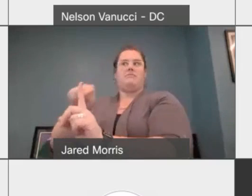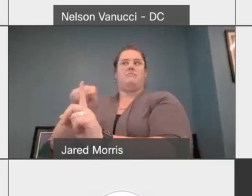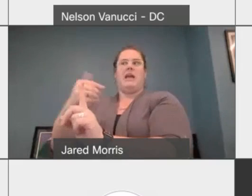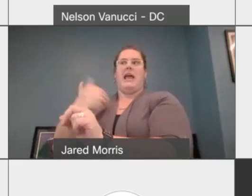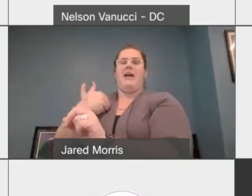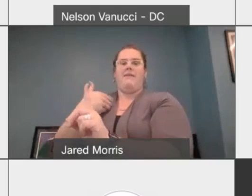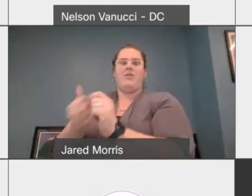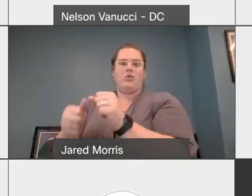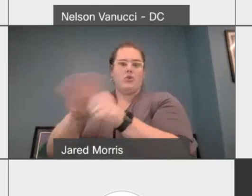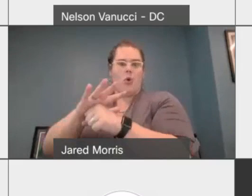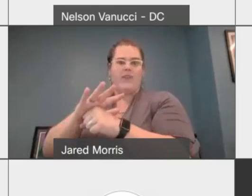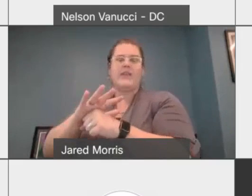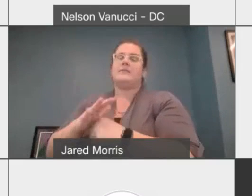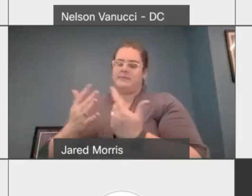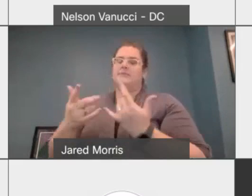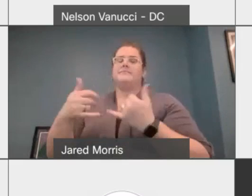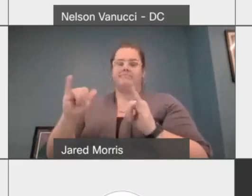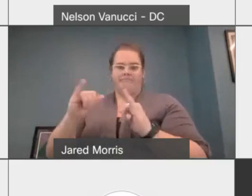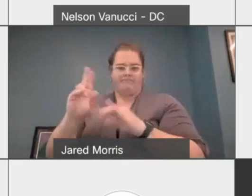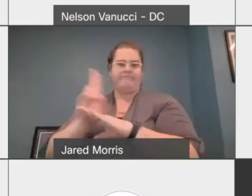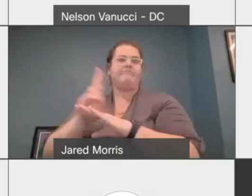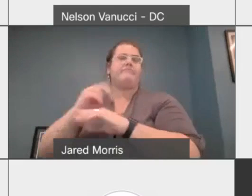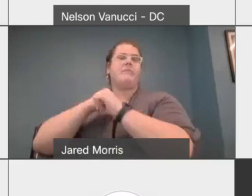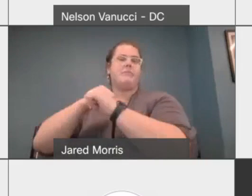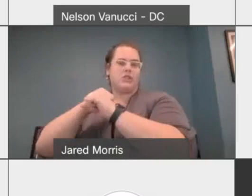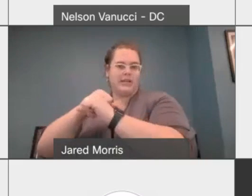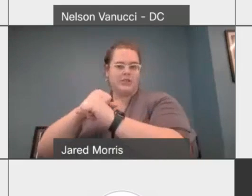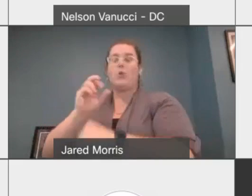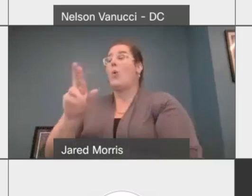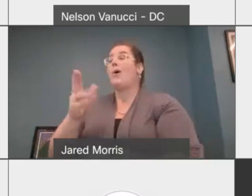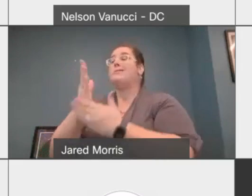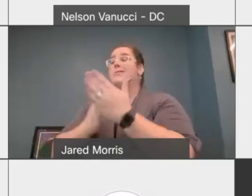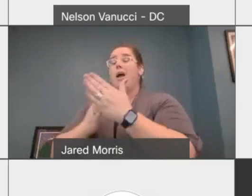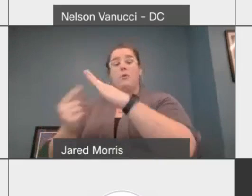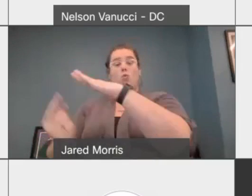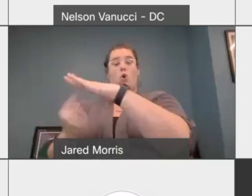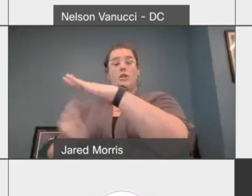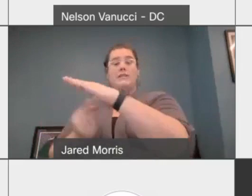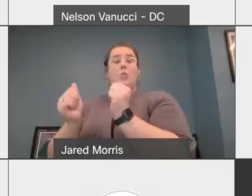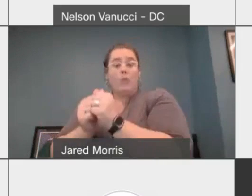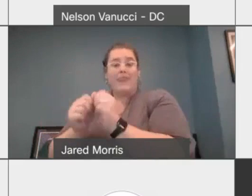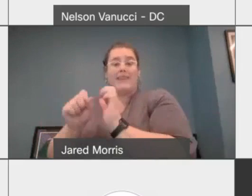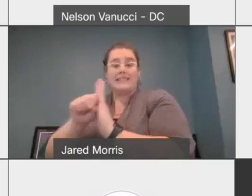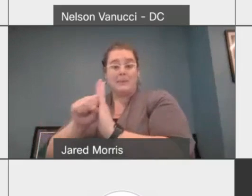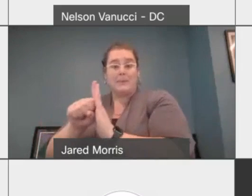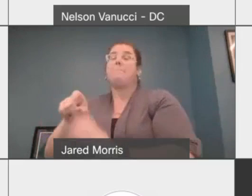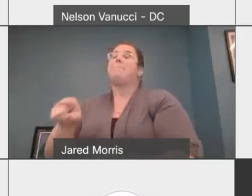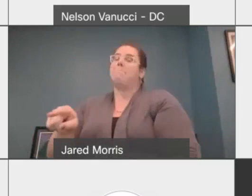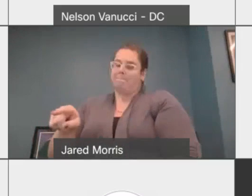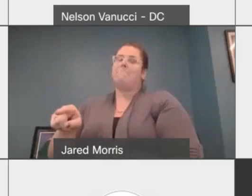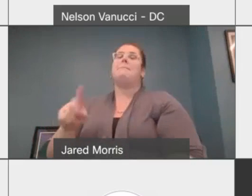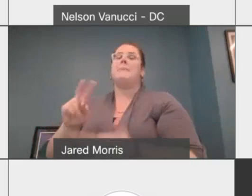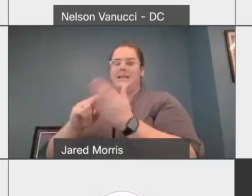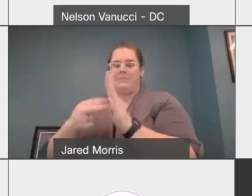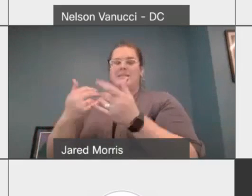addition to those that are under quarantine with symptoms. So those are the instances in where you would still need to wear, a face